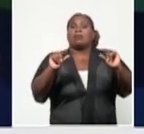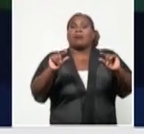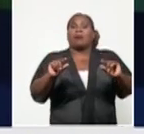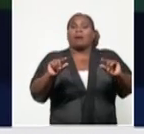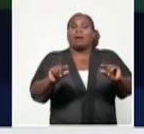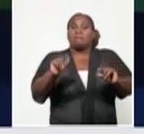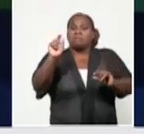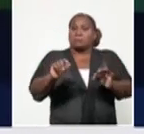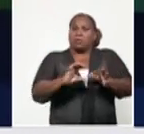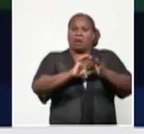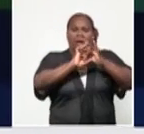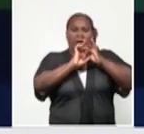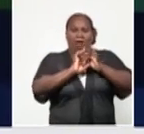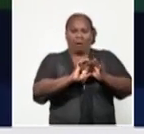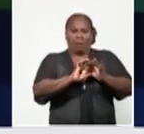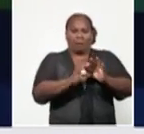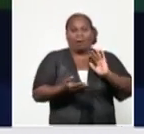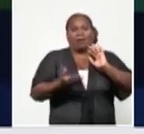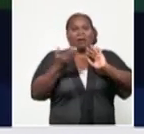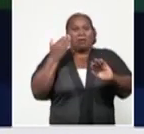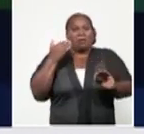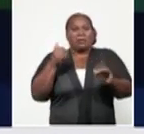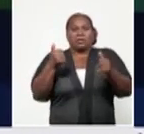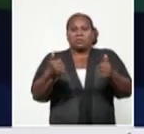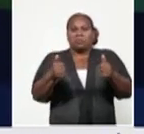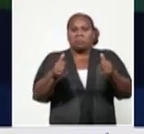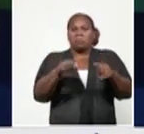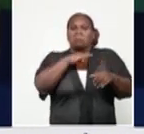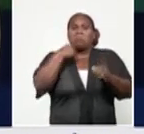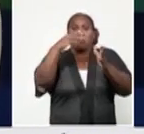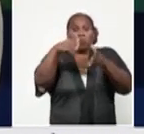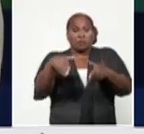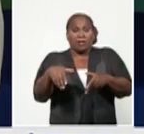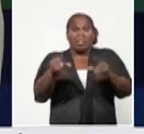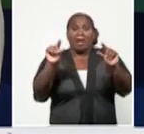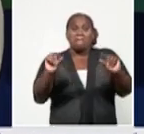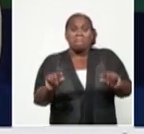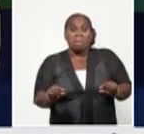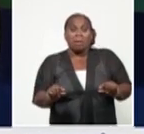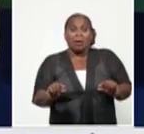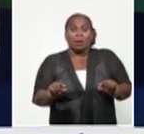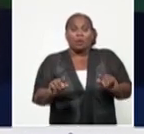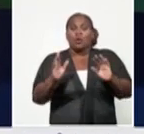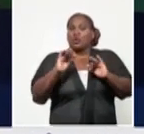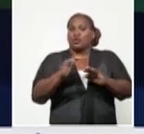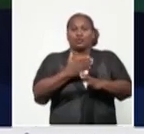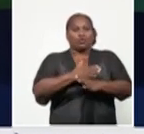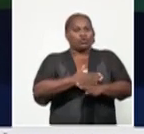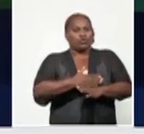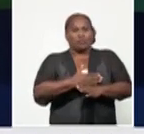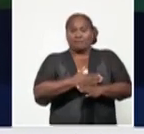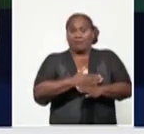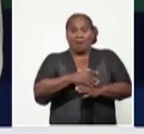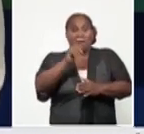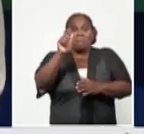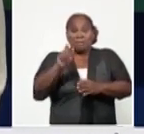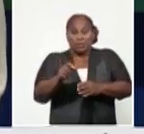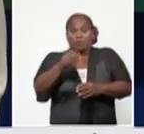this doesn't mean that people will not continue to fall seriously ill and potentially die of the